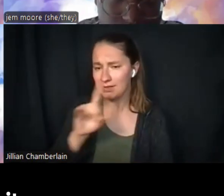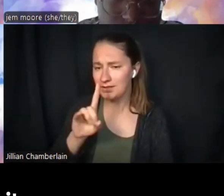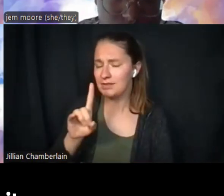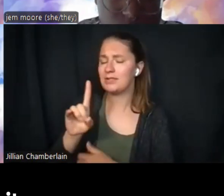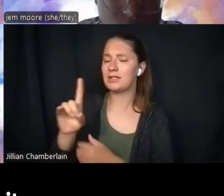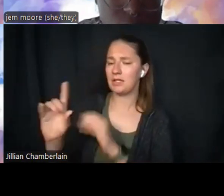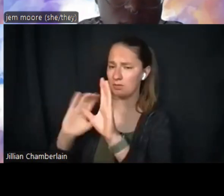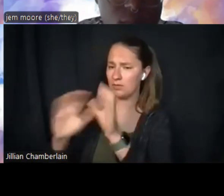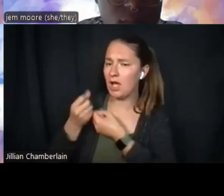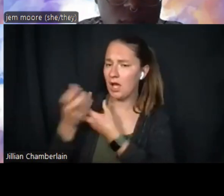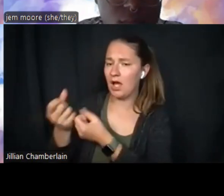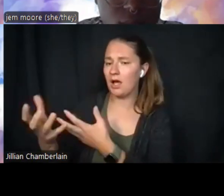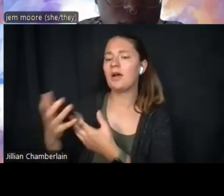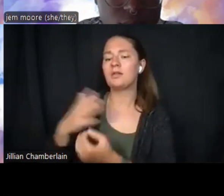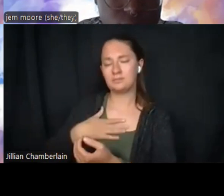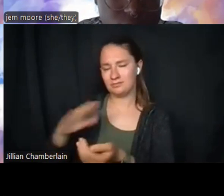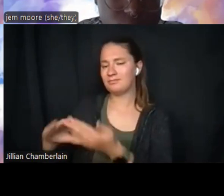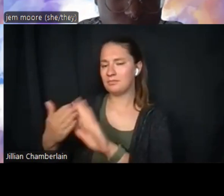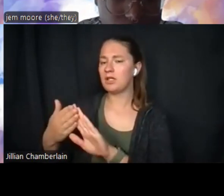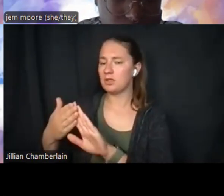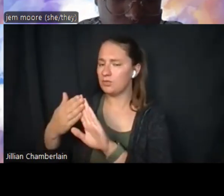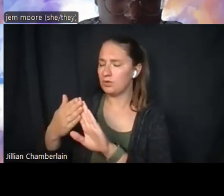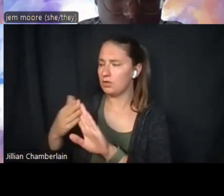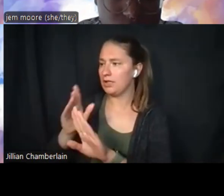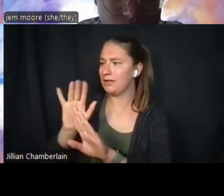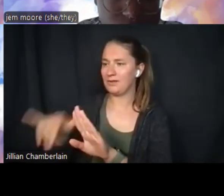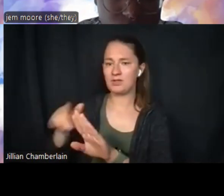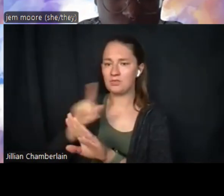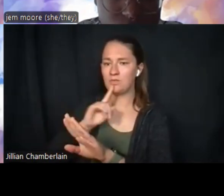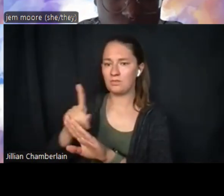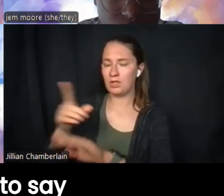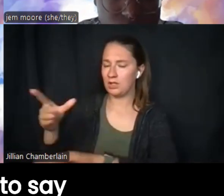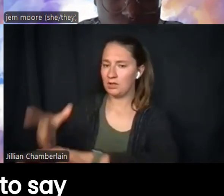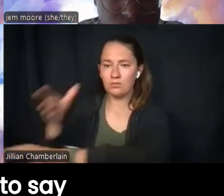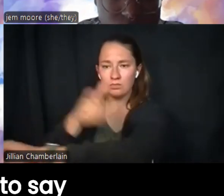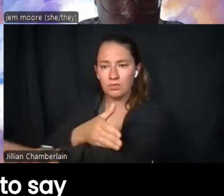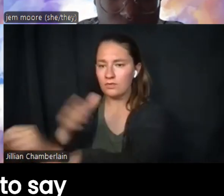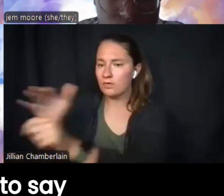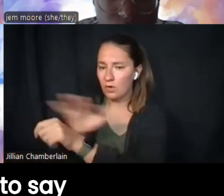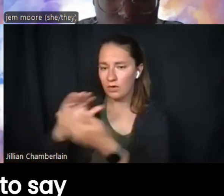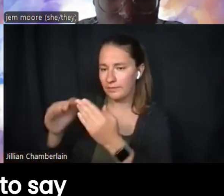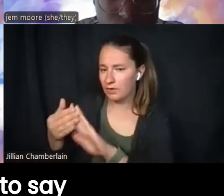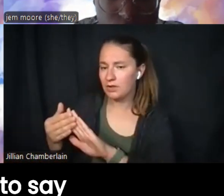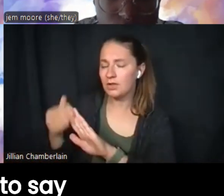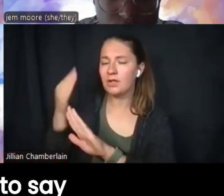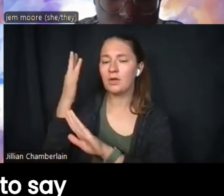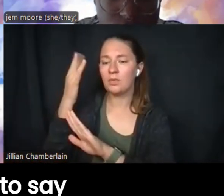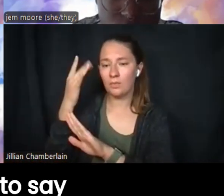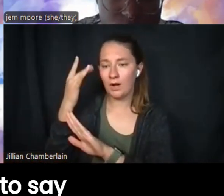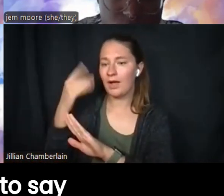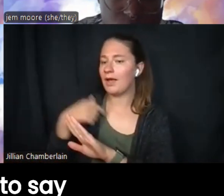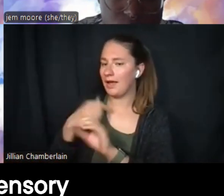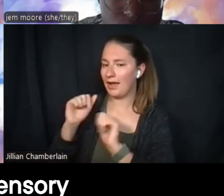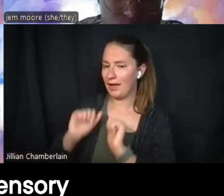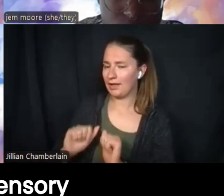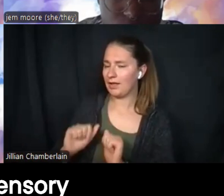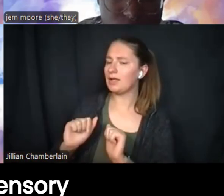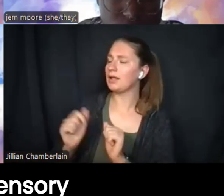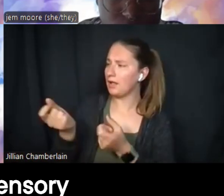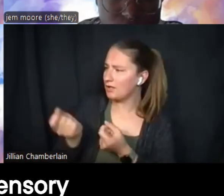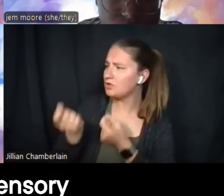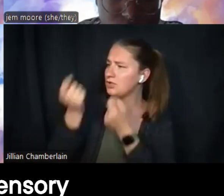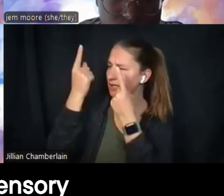my community in many ways, because I can understand what people are trying to say about certain topics, because